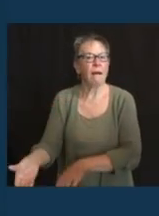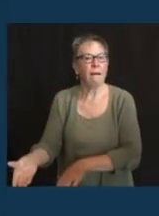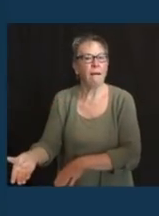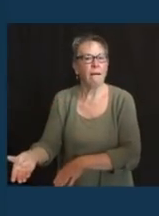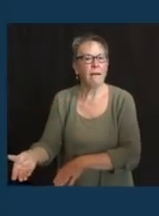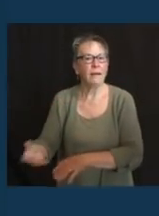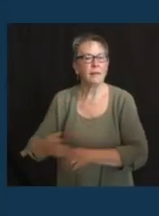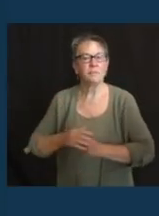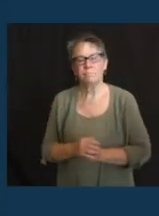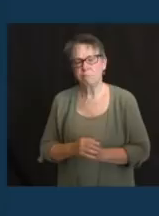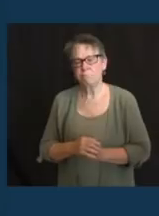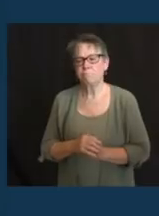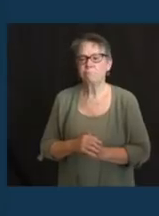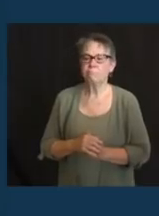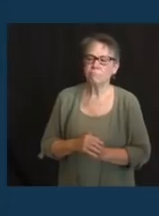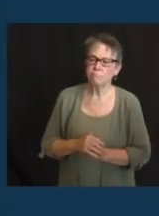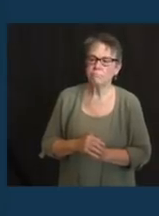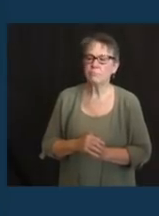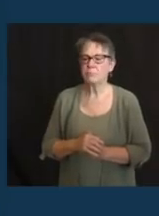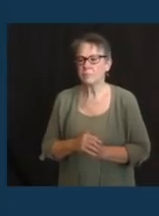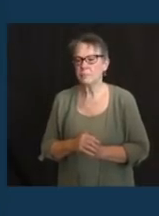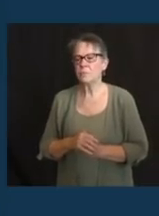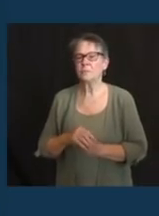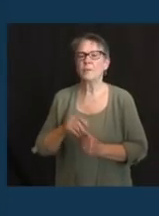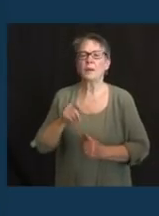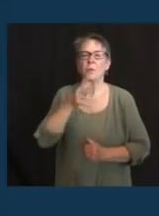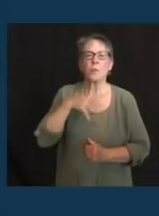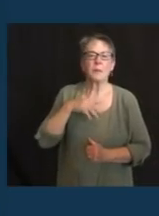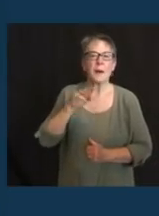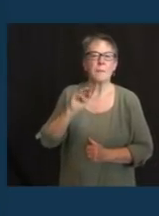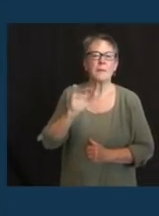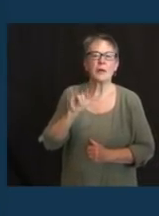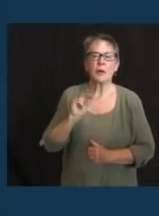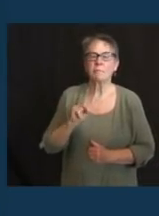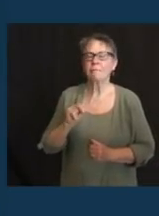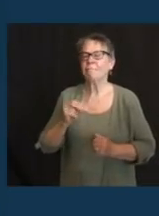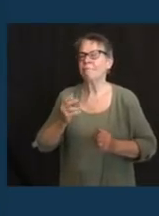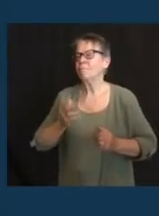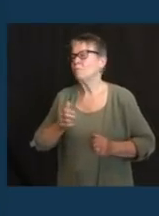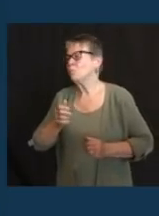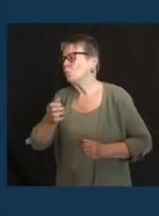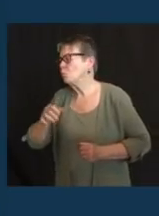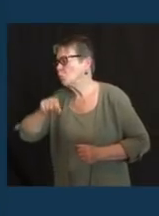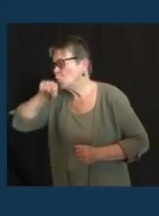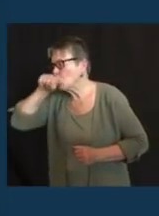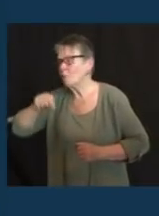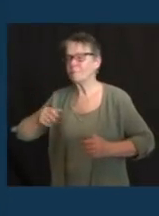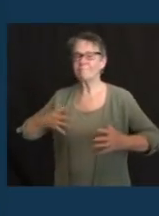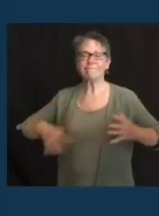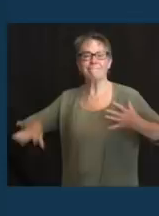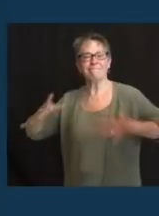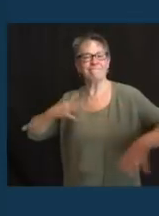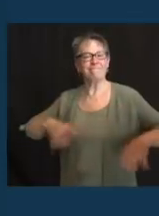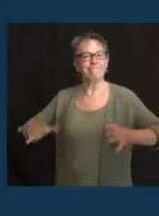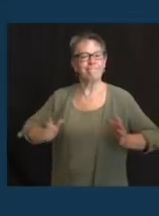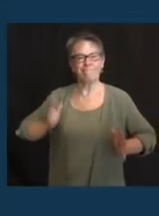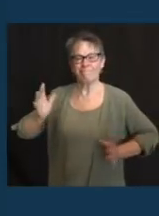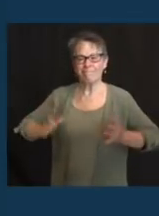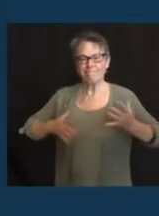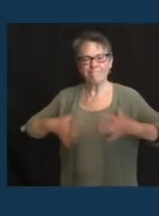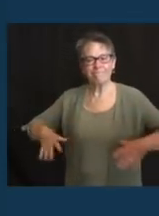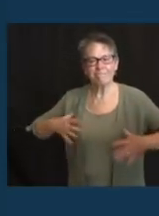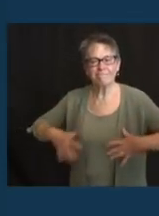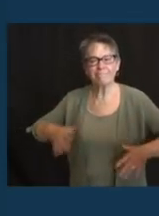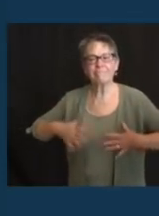love of fashion into a successful personal shopping business and could be seen most days traveling into New York City's Garment Center for